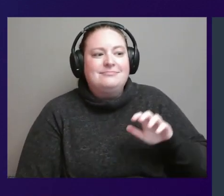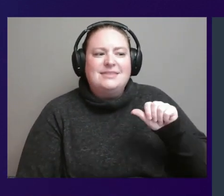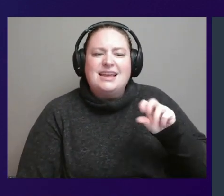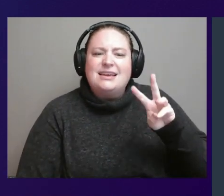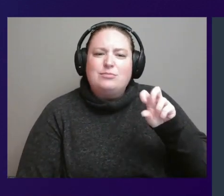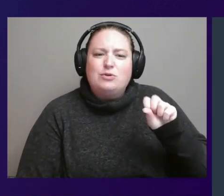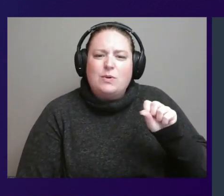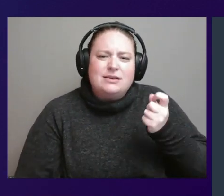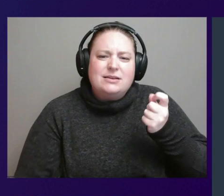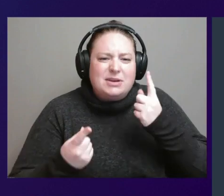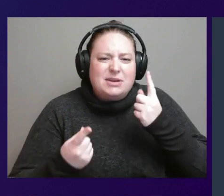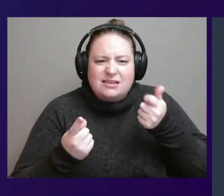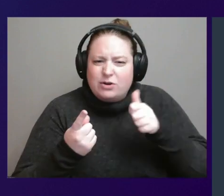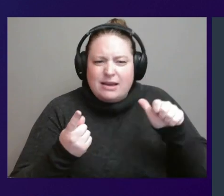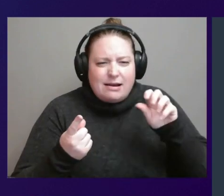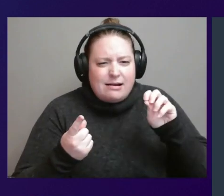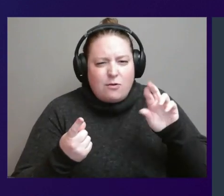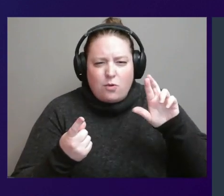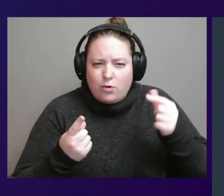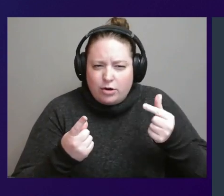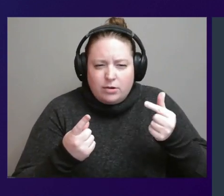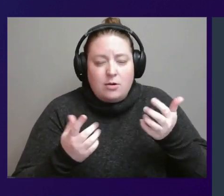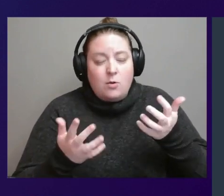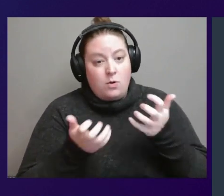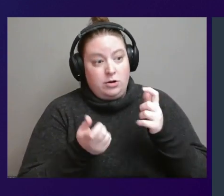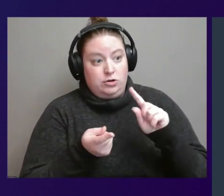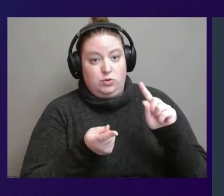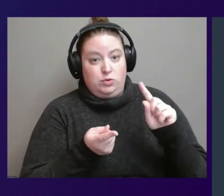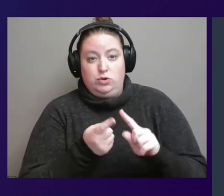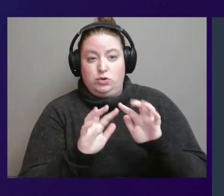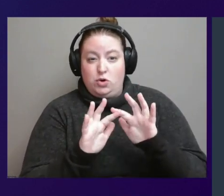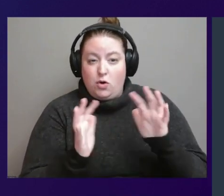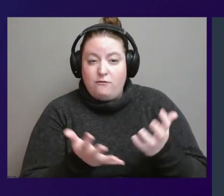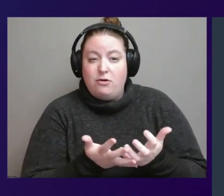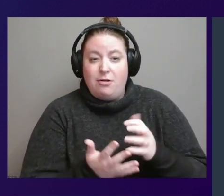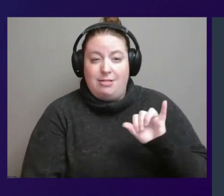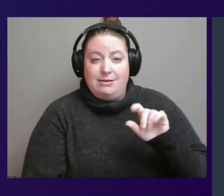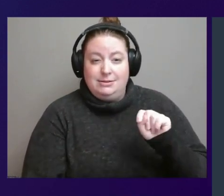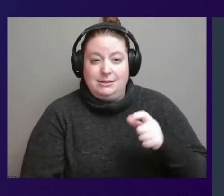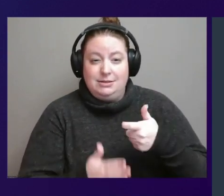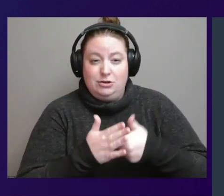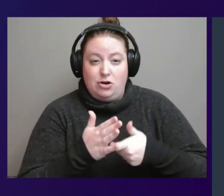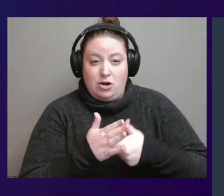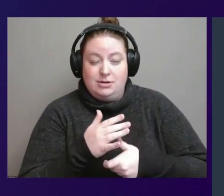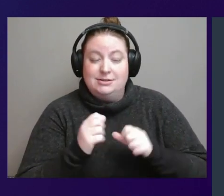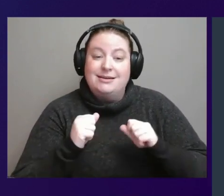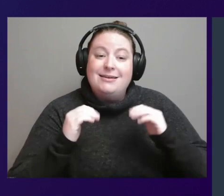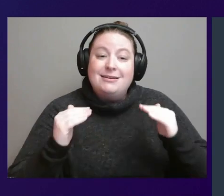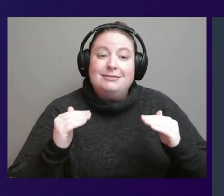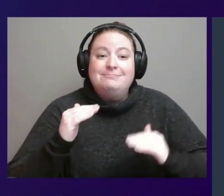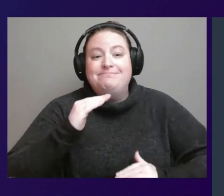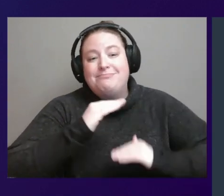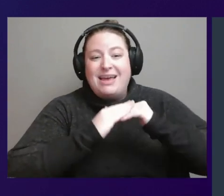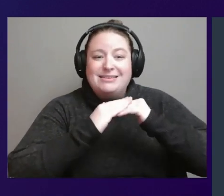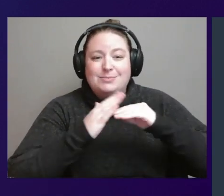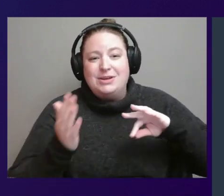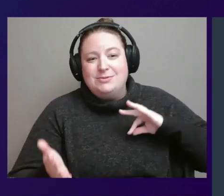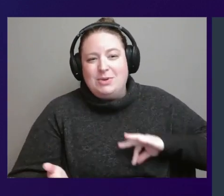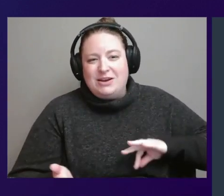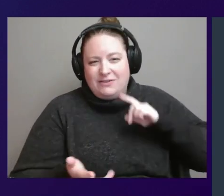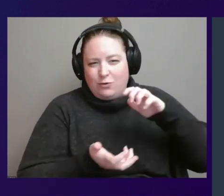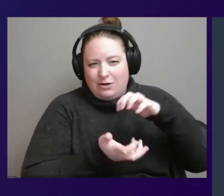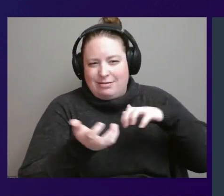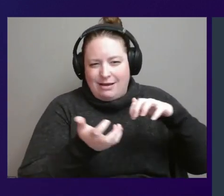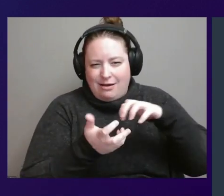virtually any organization looking to reduce overall IT costs and maximize the benefit of their cloud investments. You know, even in